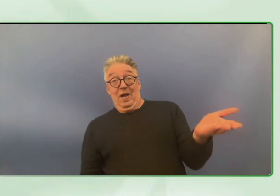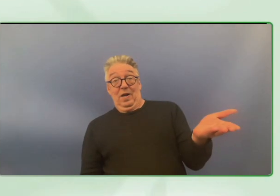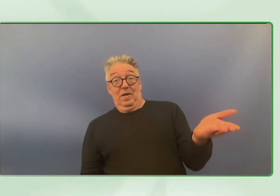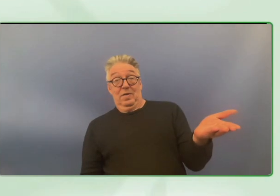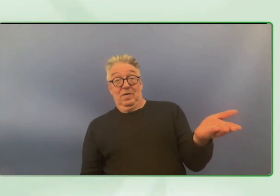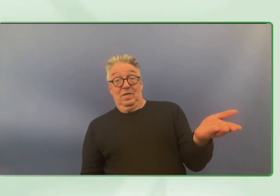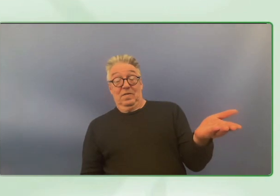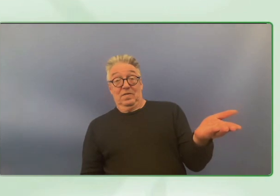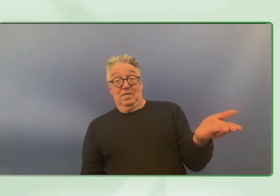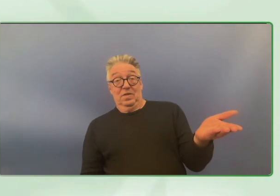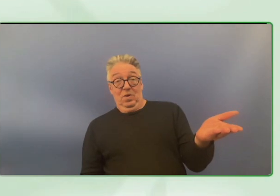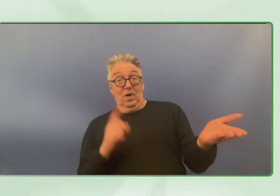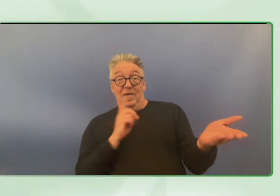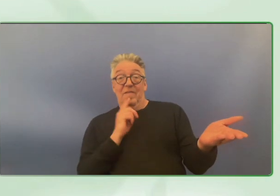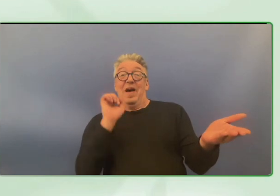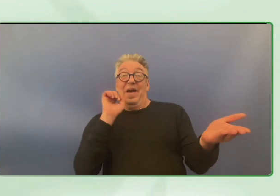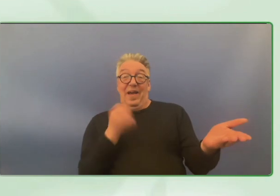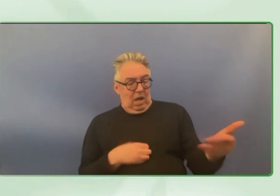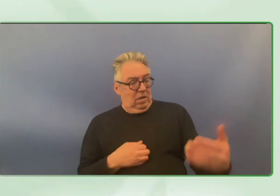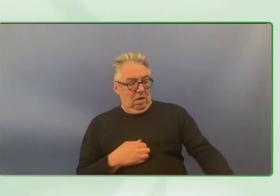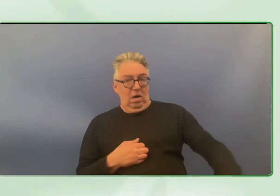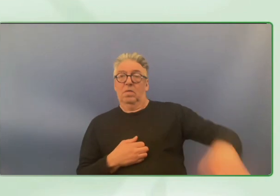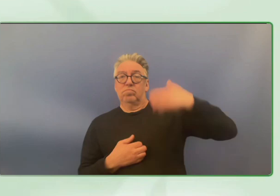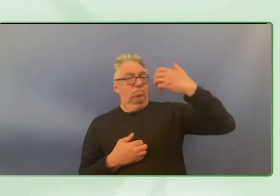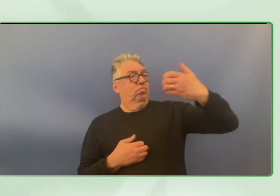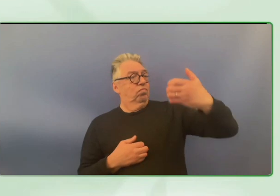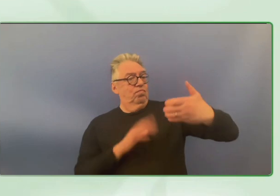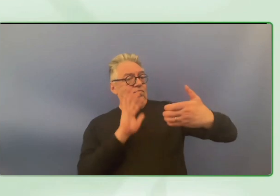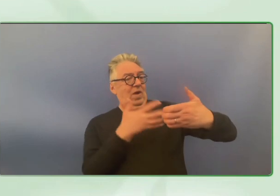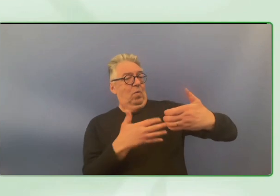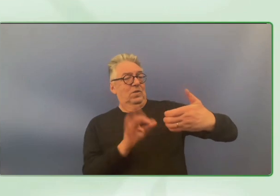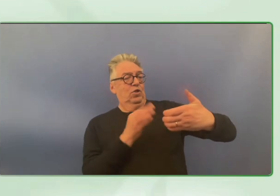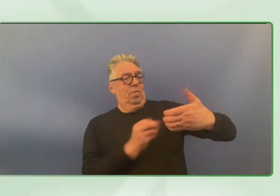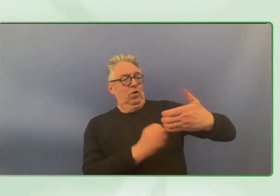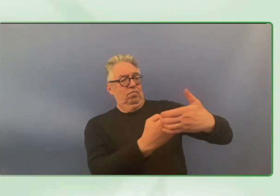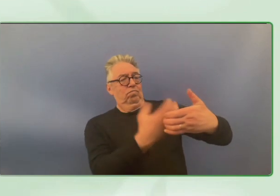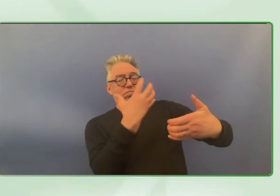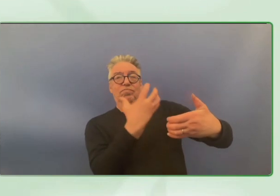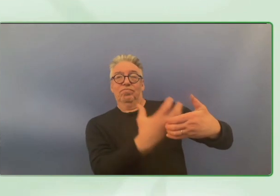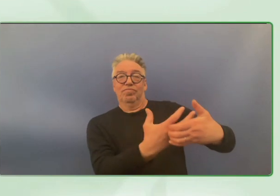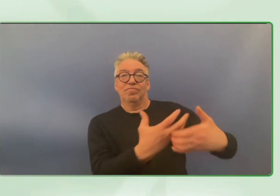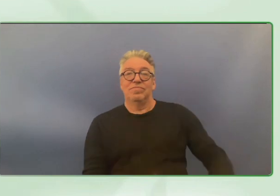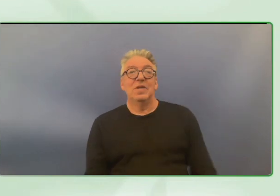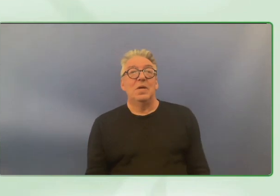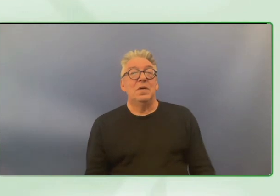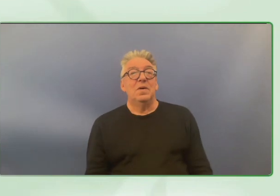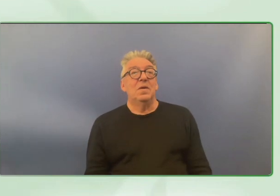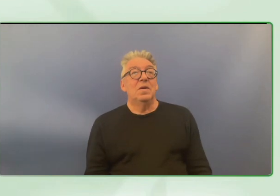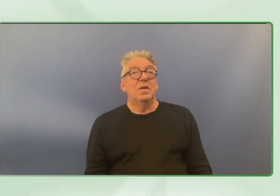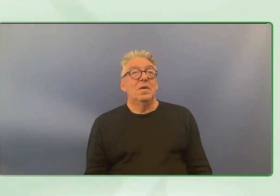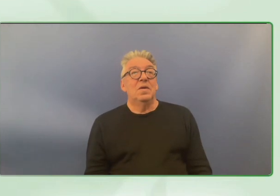and get access to sign language interpreters. And I think we heard a